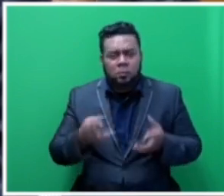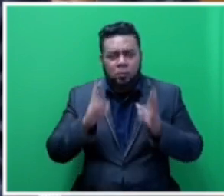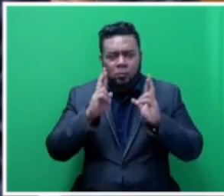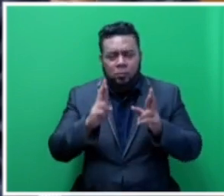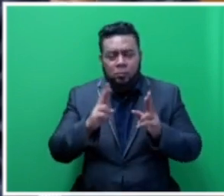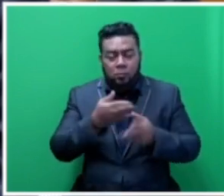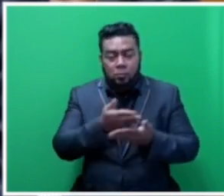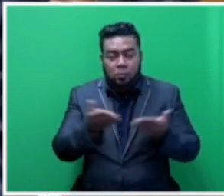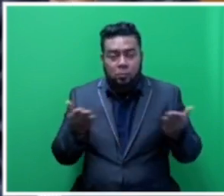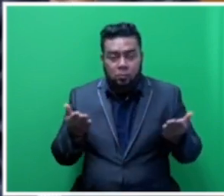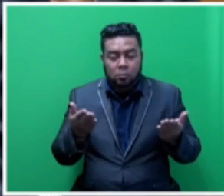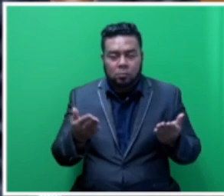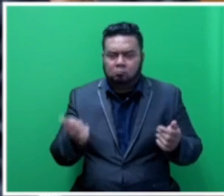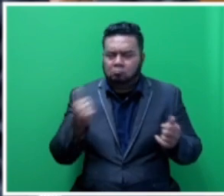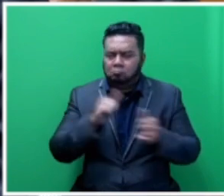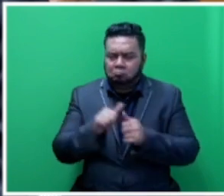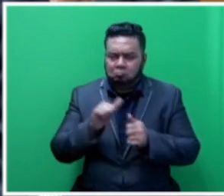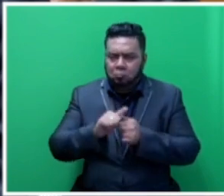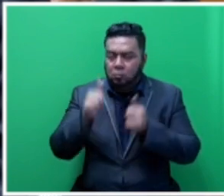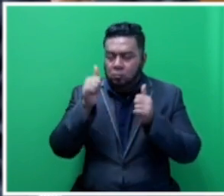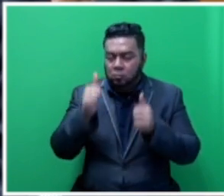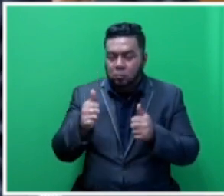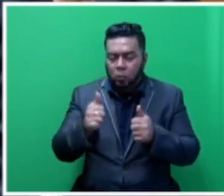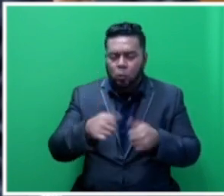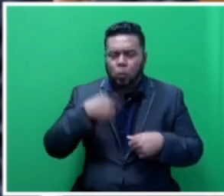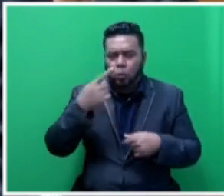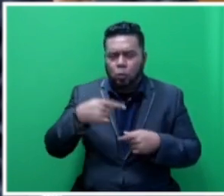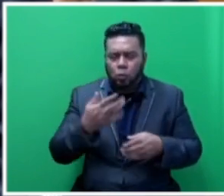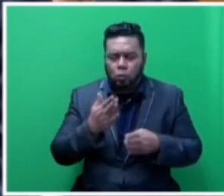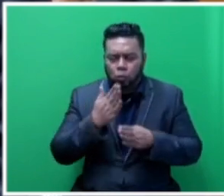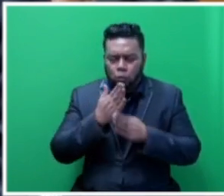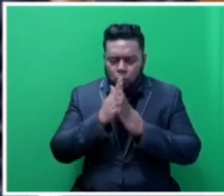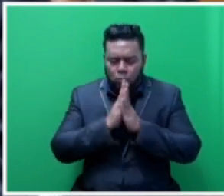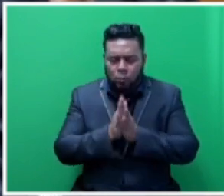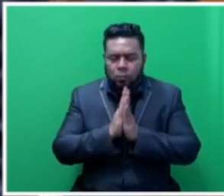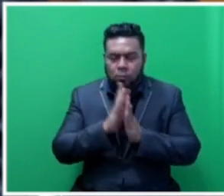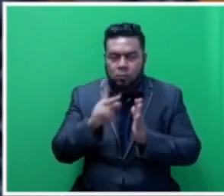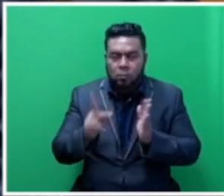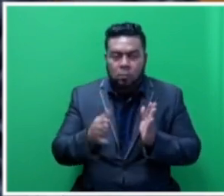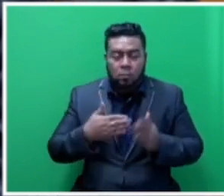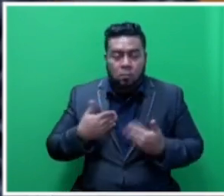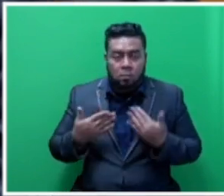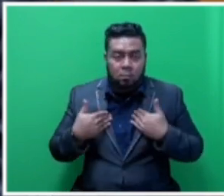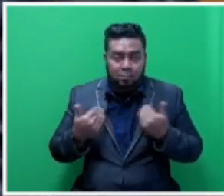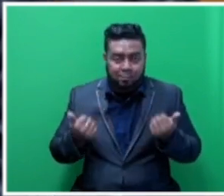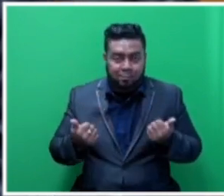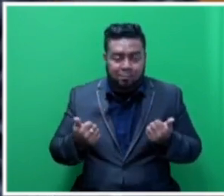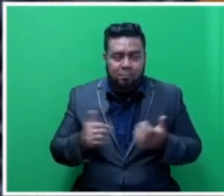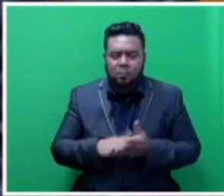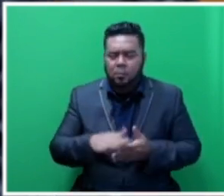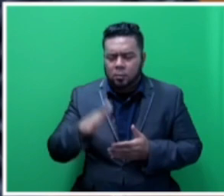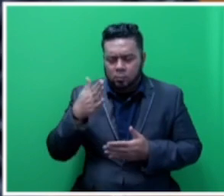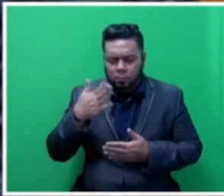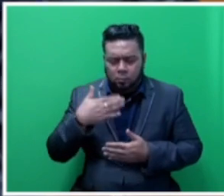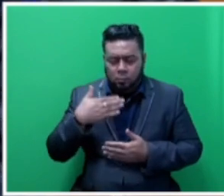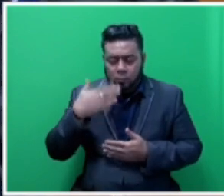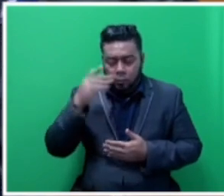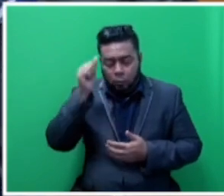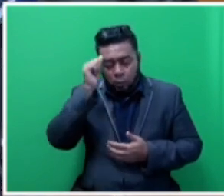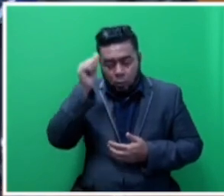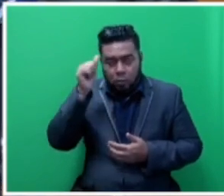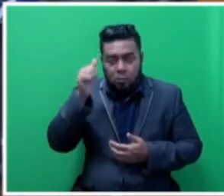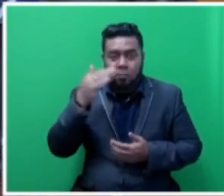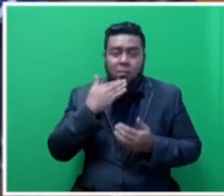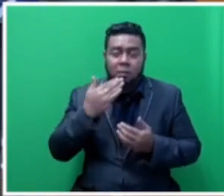him the very best and will continue to pray for his health. And we acknowledge and thank his family and the people